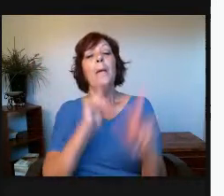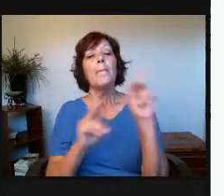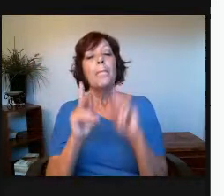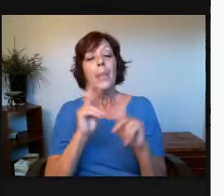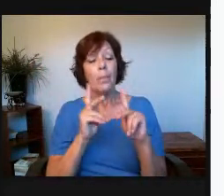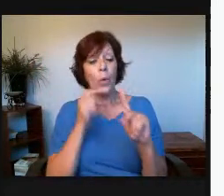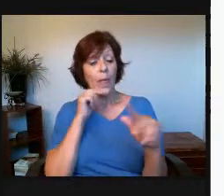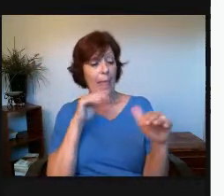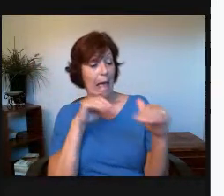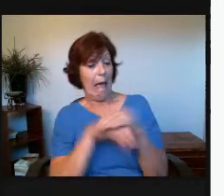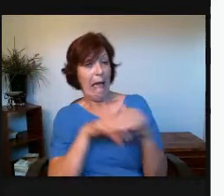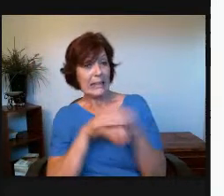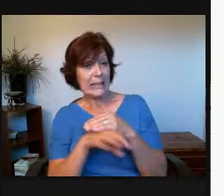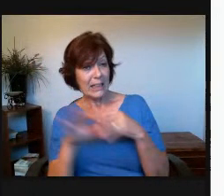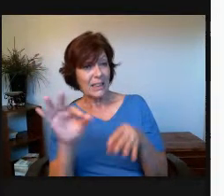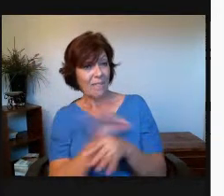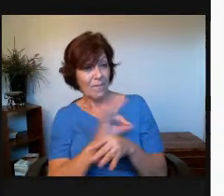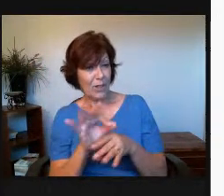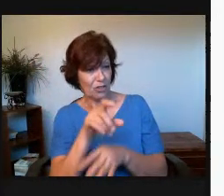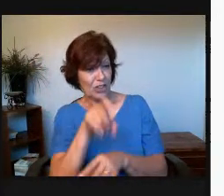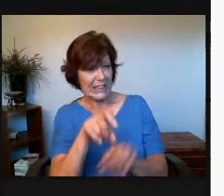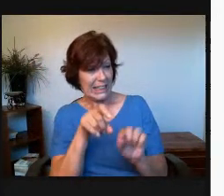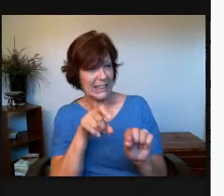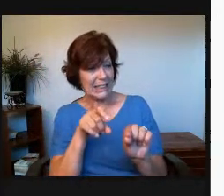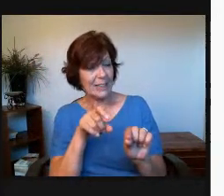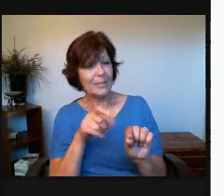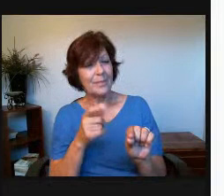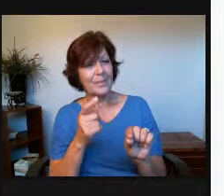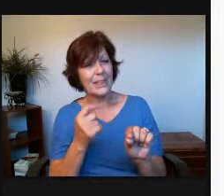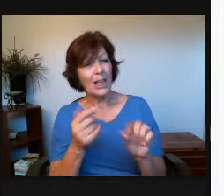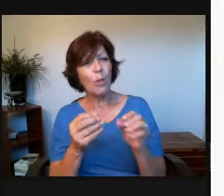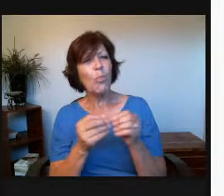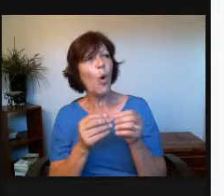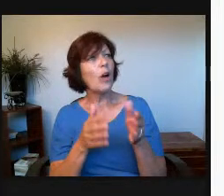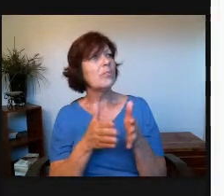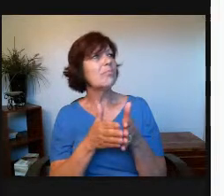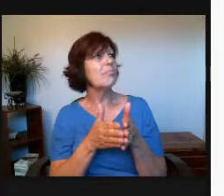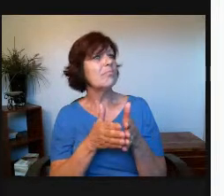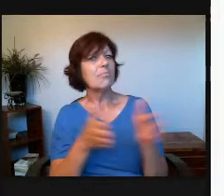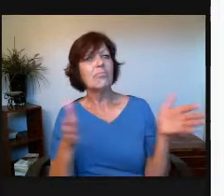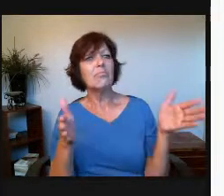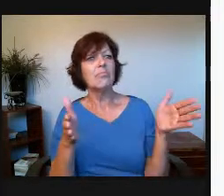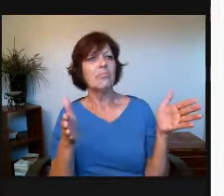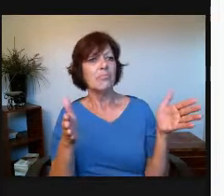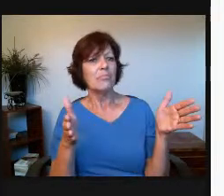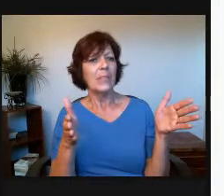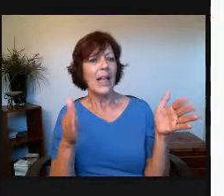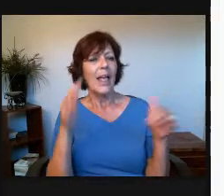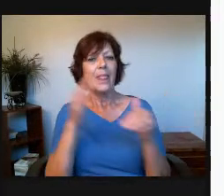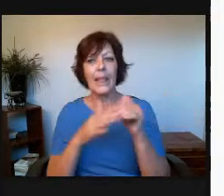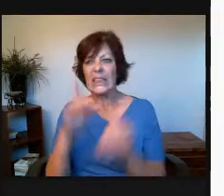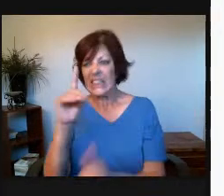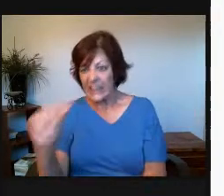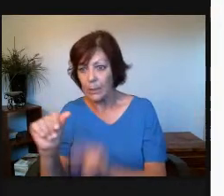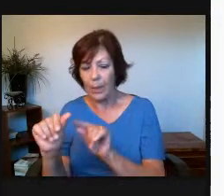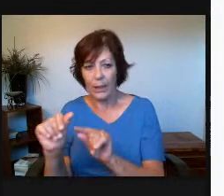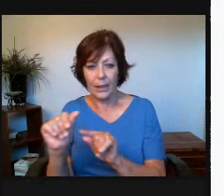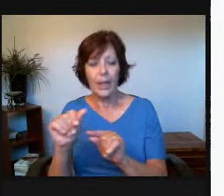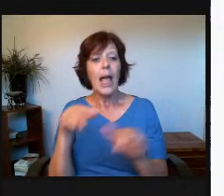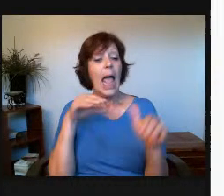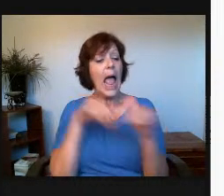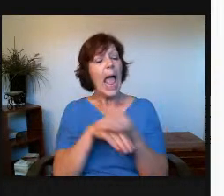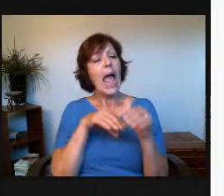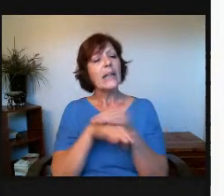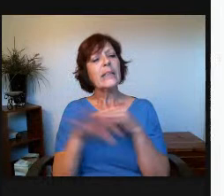access and functional needs category, it's a little more encompassing than people with the disability. People with an access and